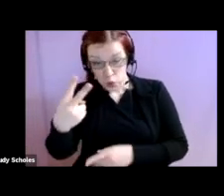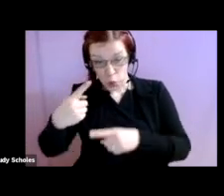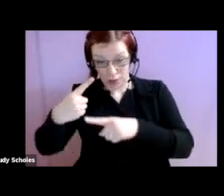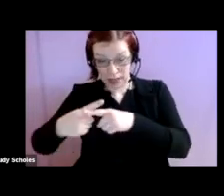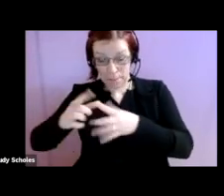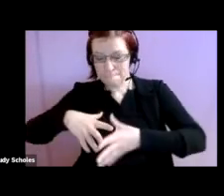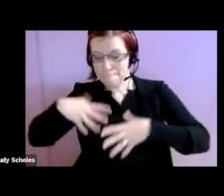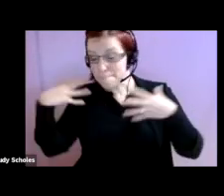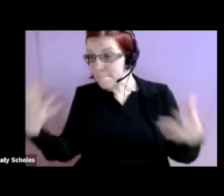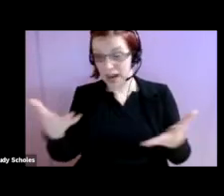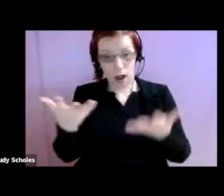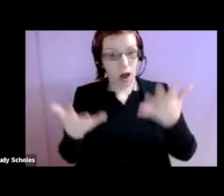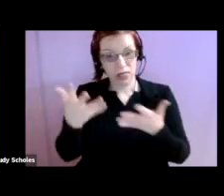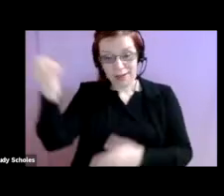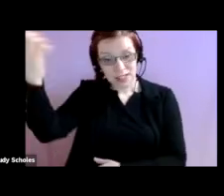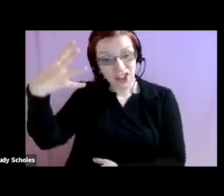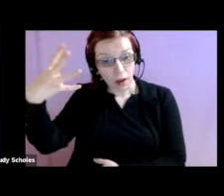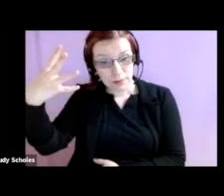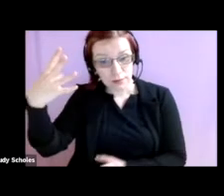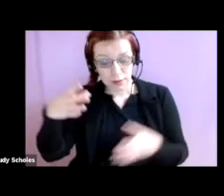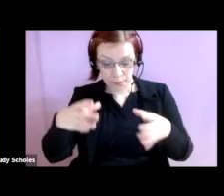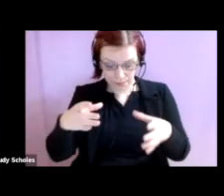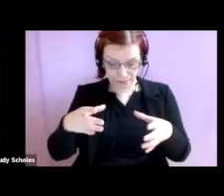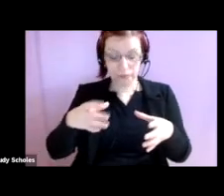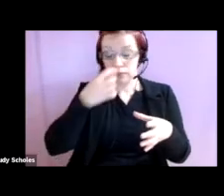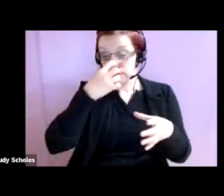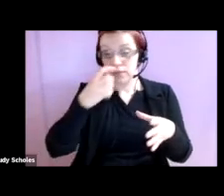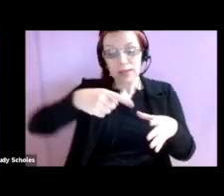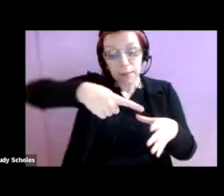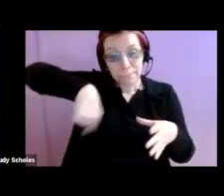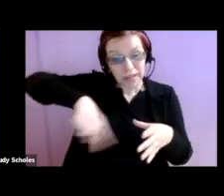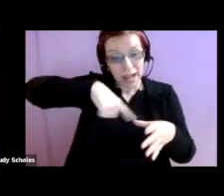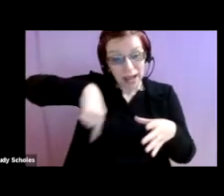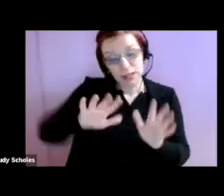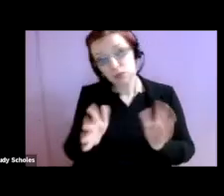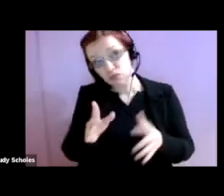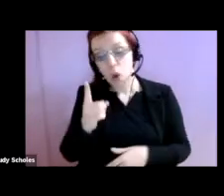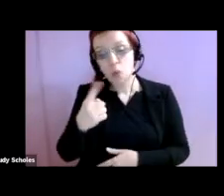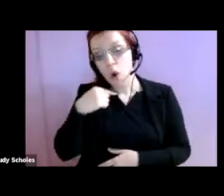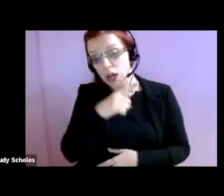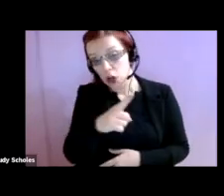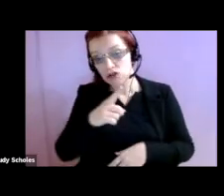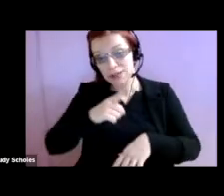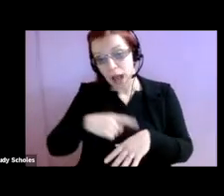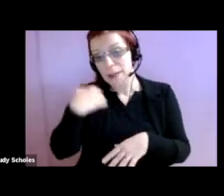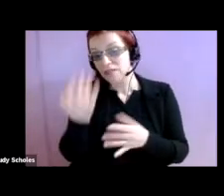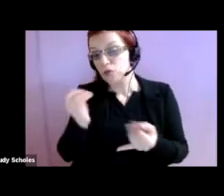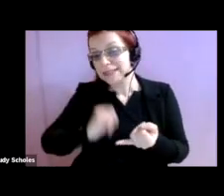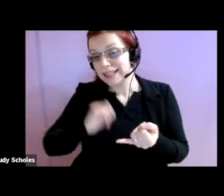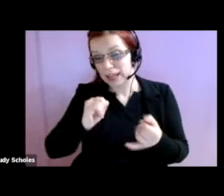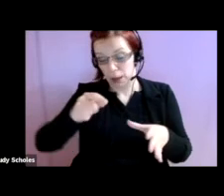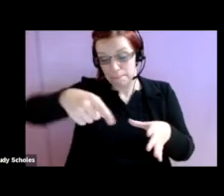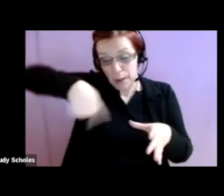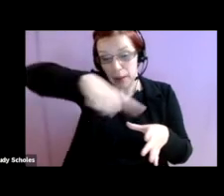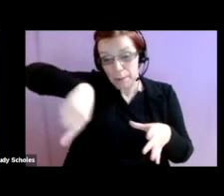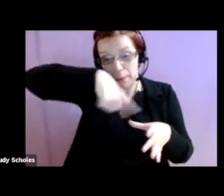spinning, the final black hole, about 100 times a second, so that a point on its circumference was traveling at nearly half the speed